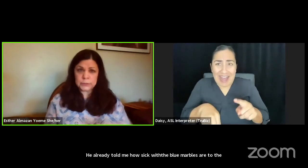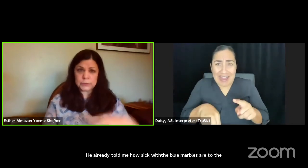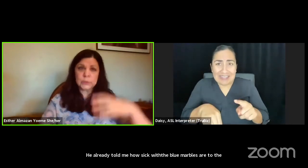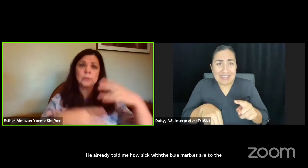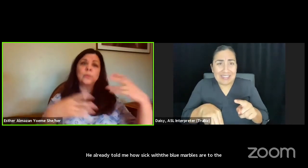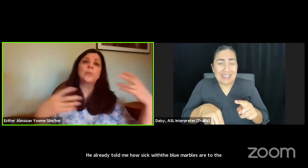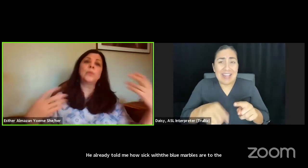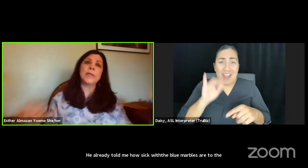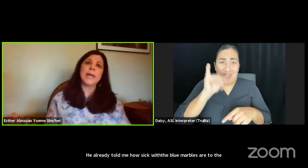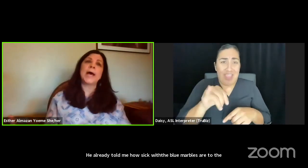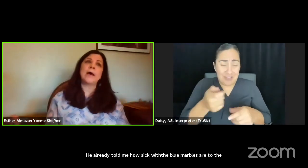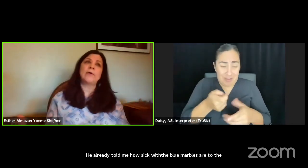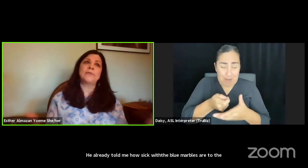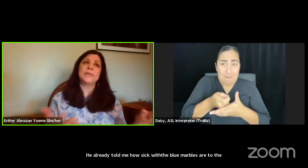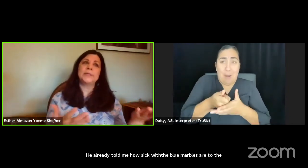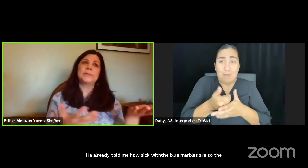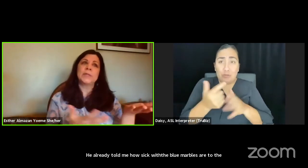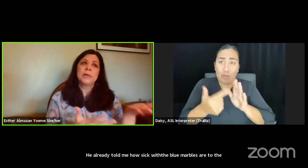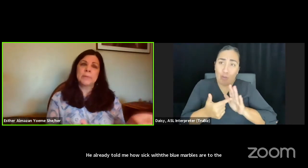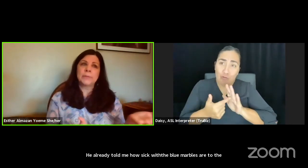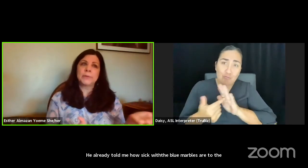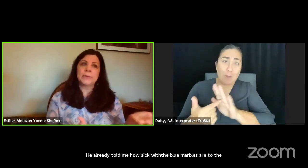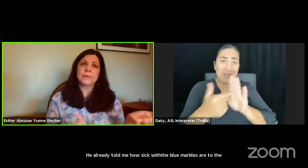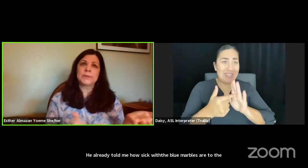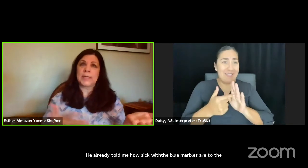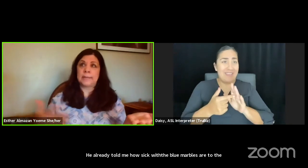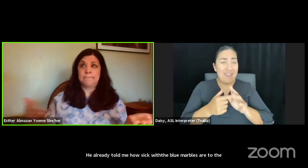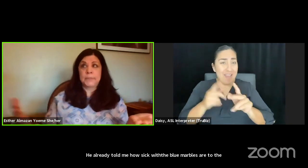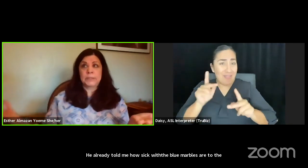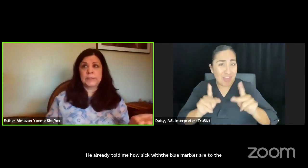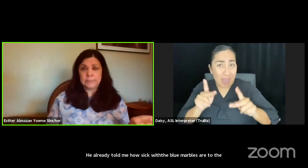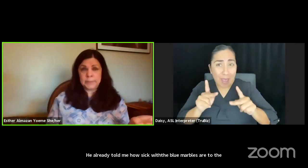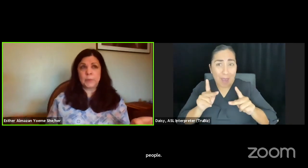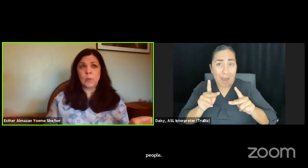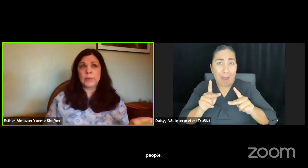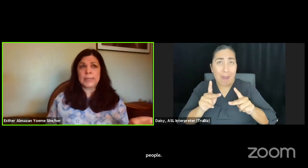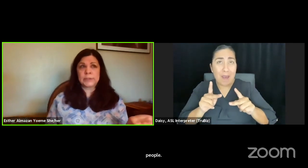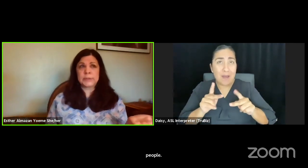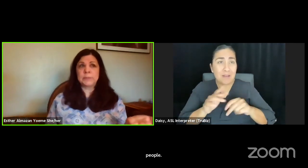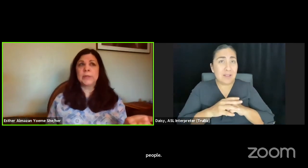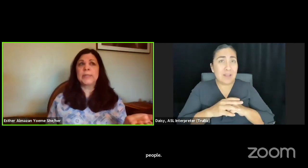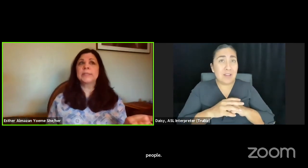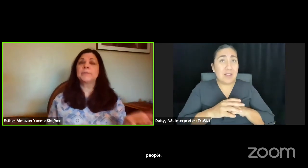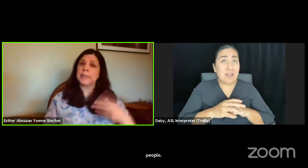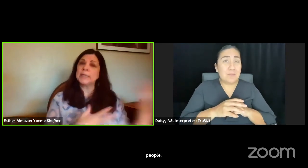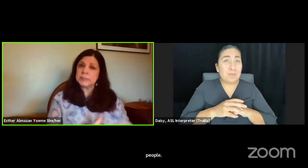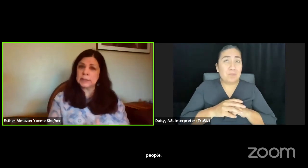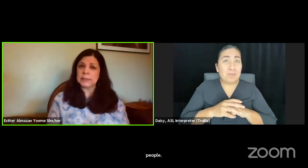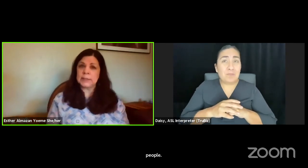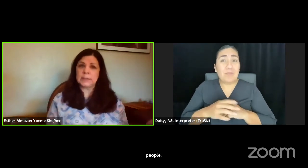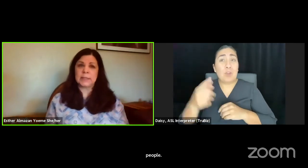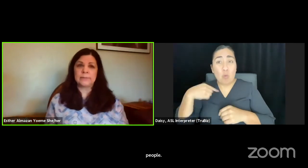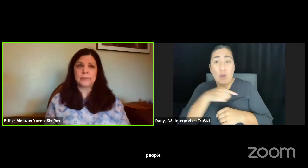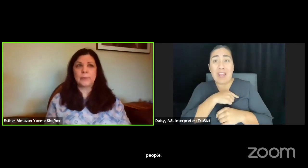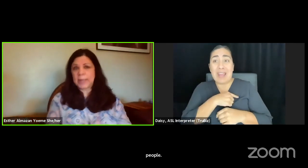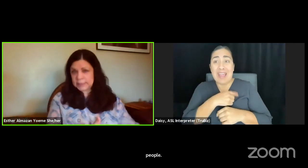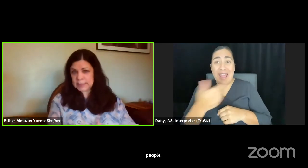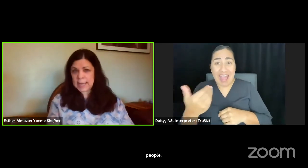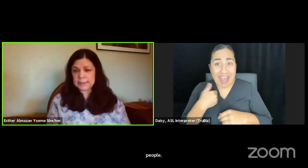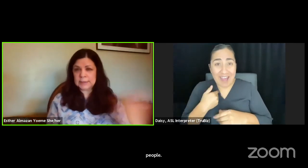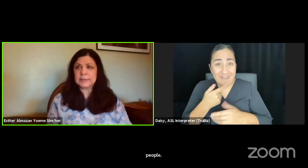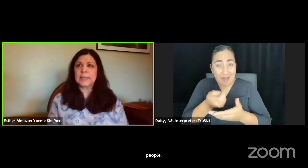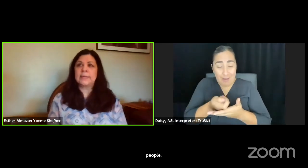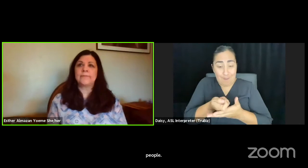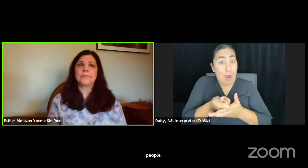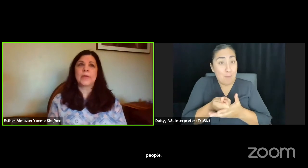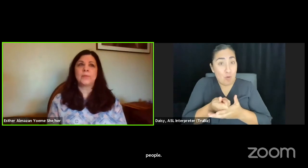want to do. So we have these marbles that some people won't get to experience, but they can still eat the nopales,